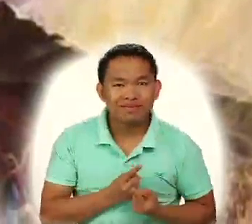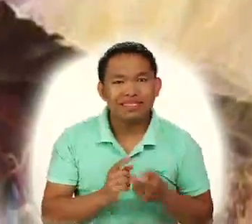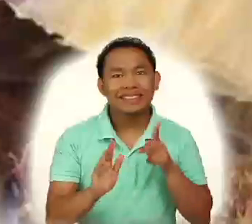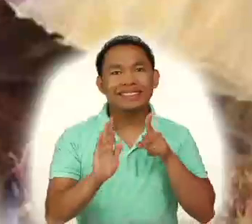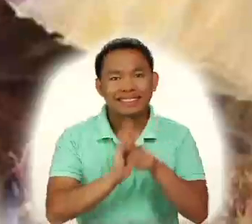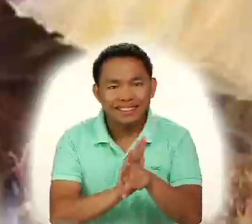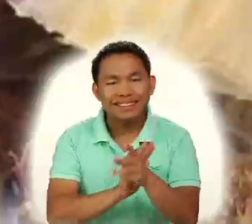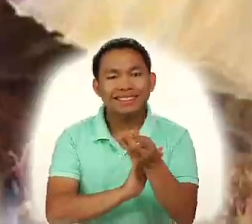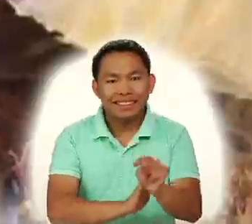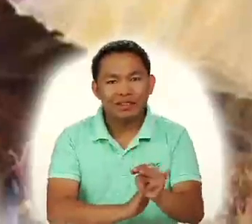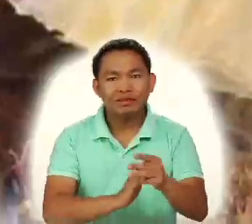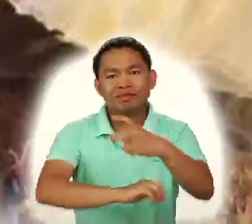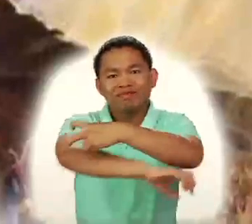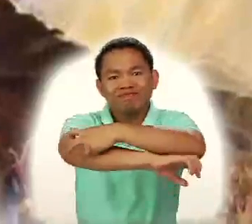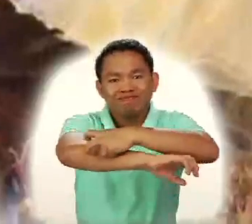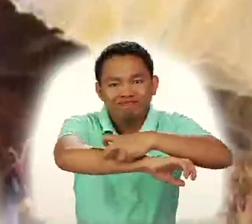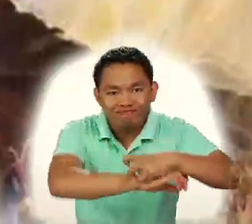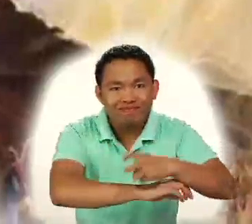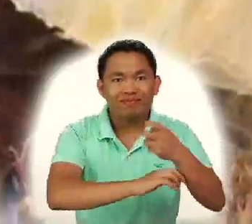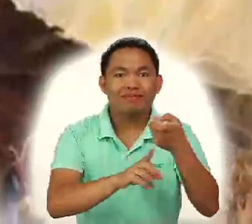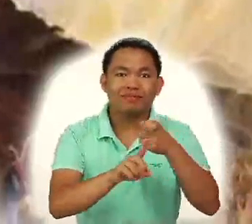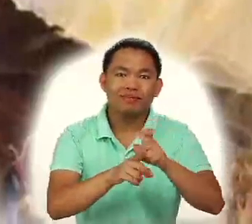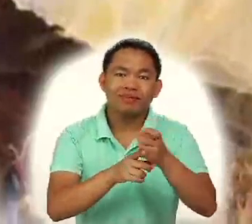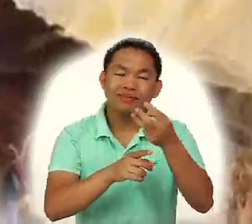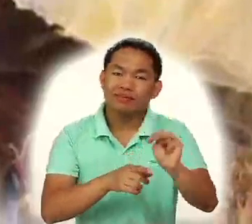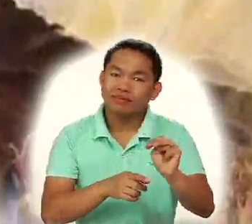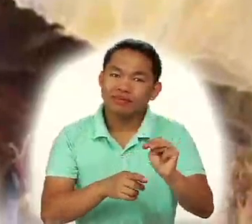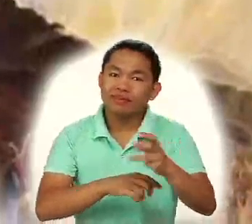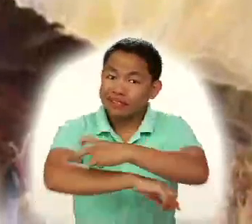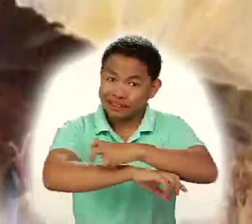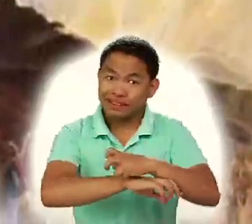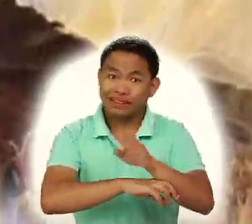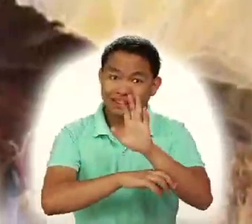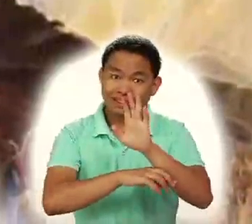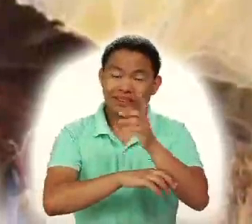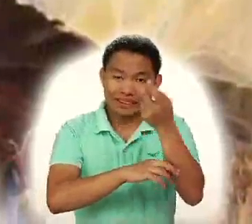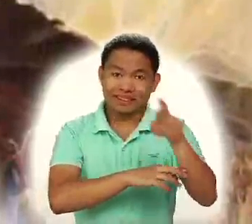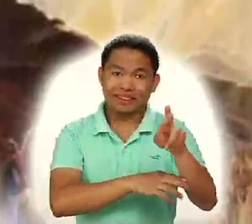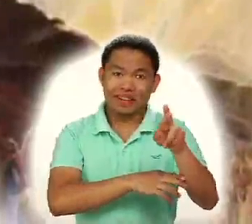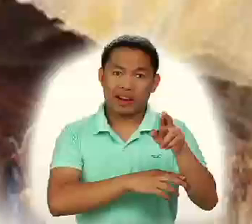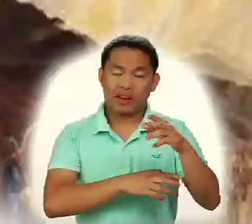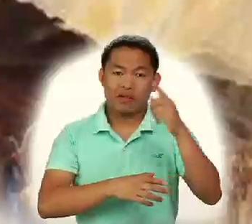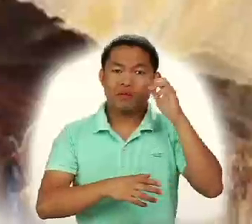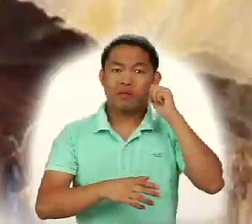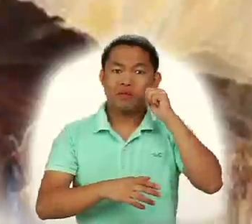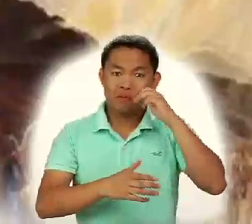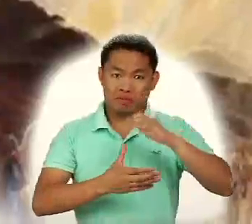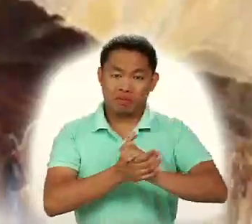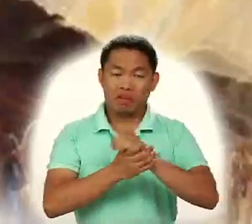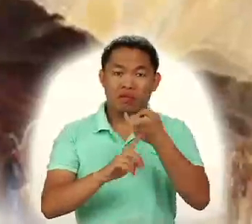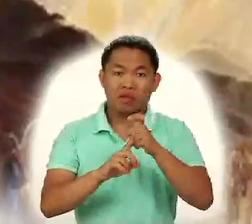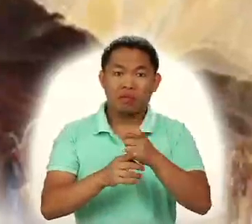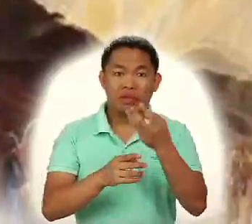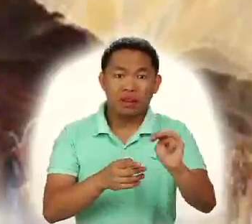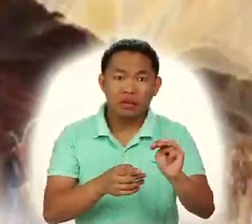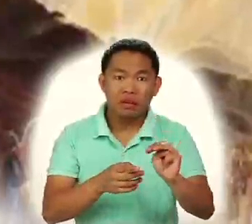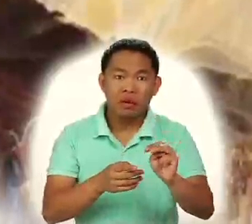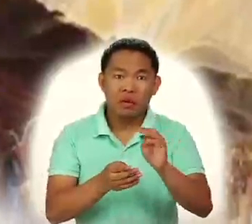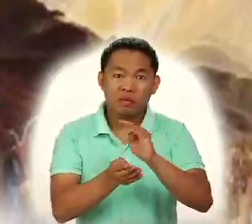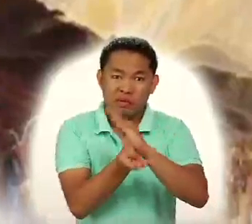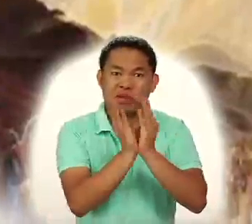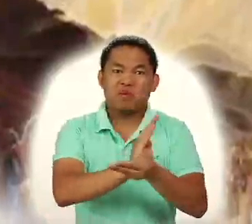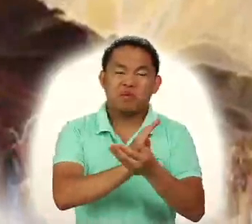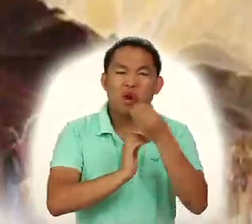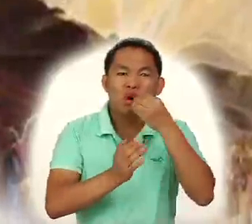them, stealing from them, stealing their wives from them, making them the object of